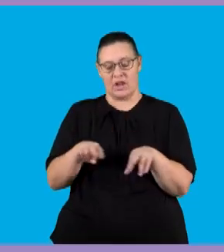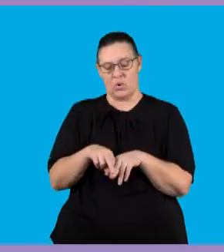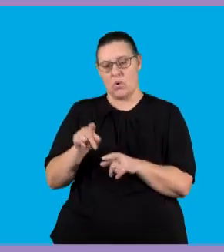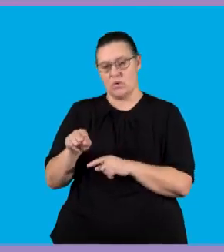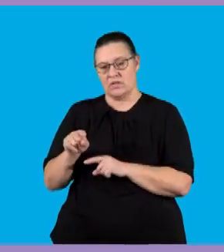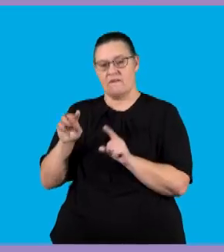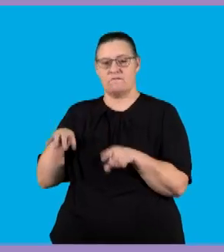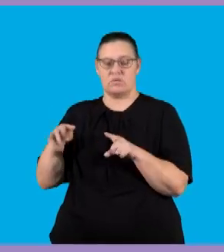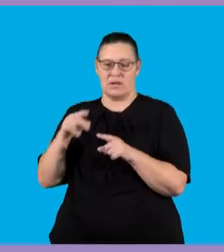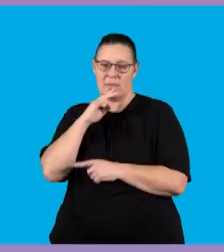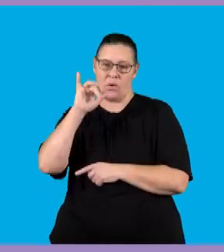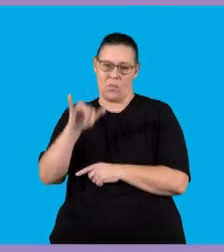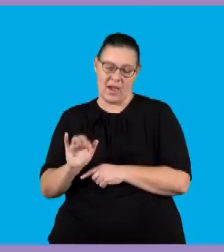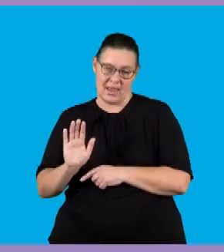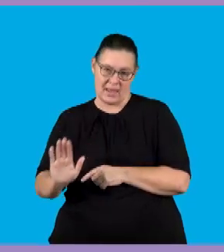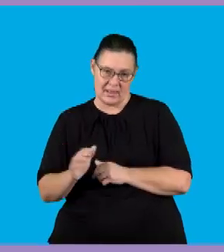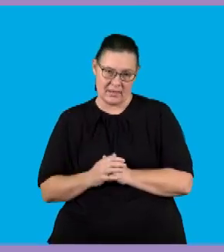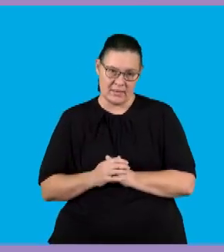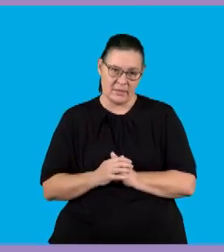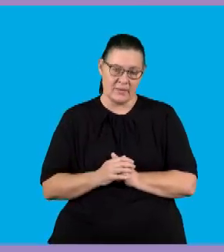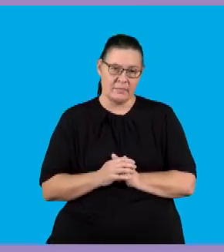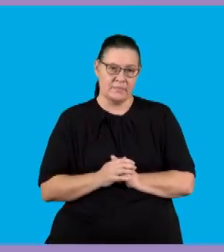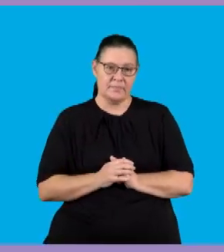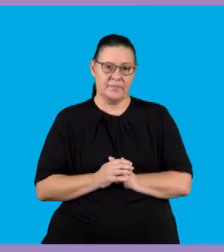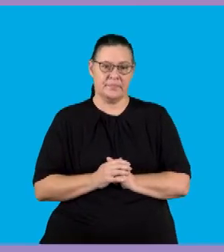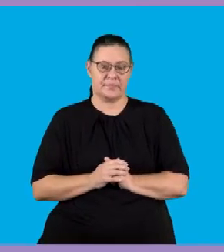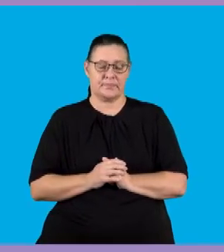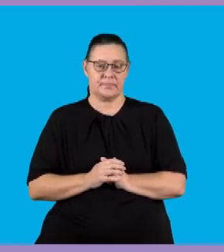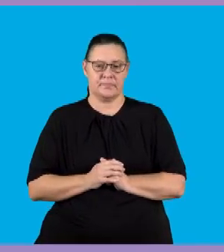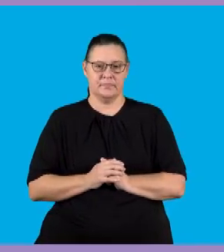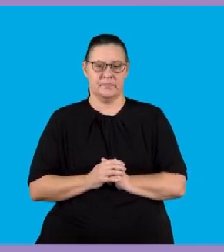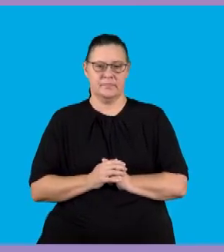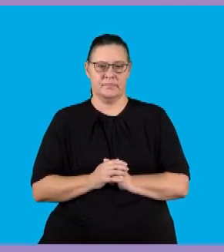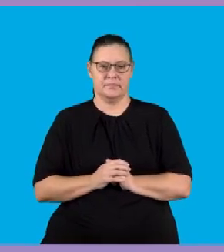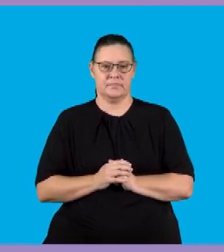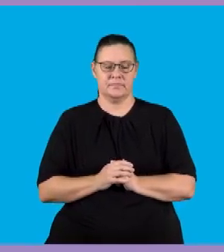be the output value, which is the result that we get from inserting